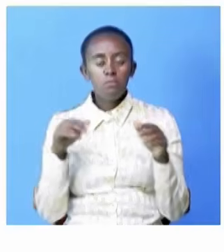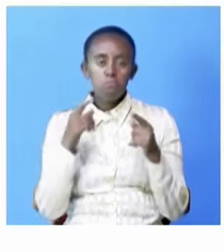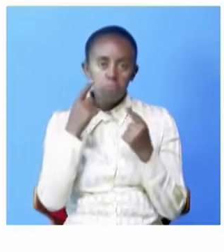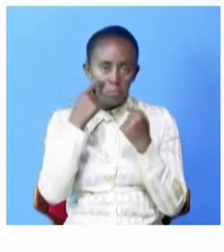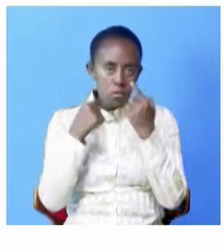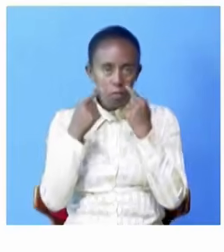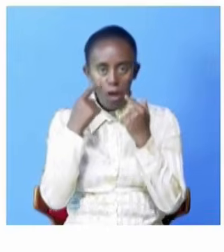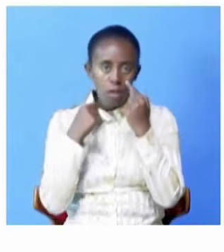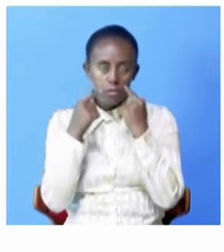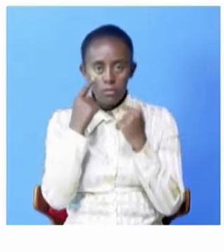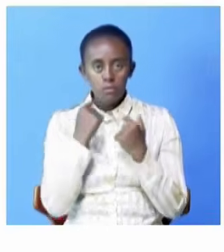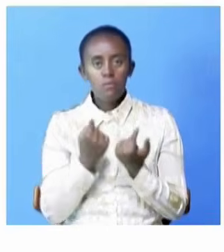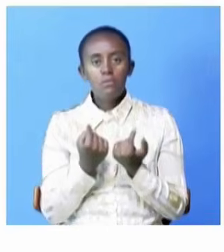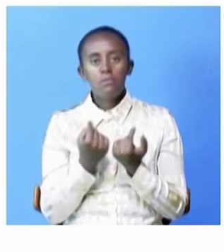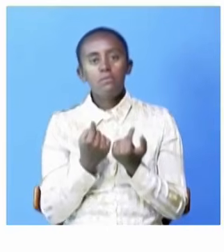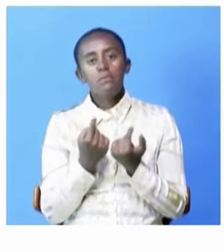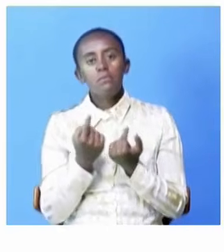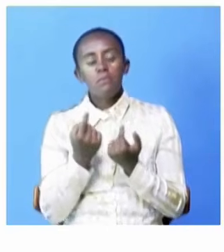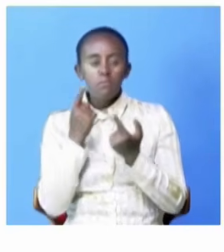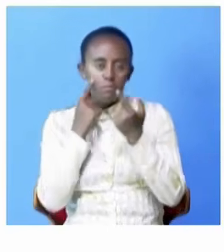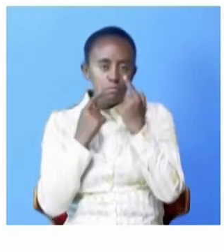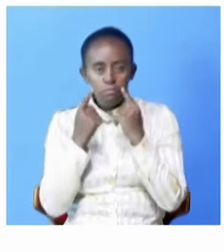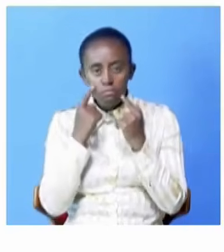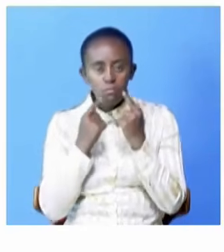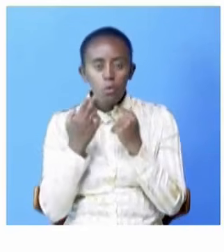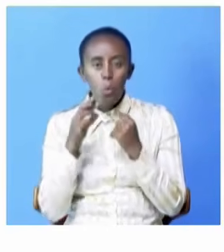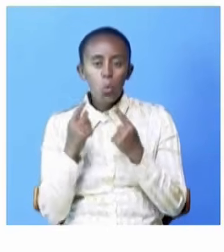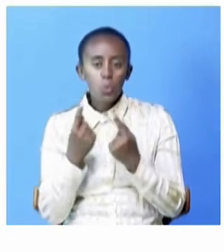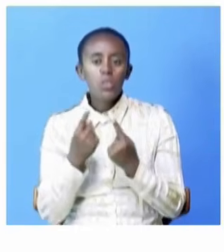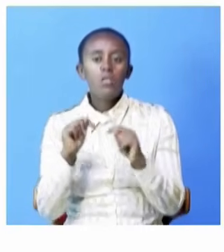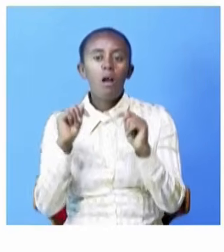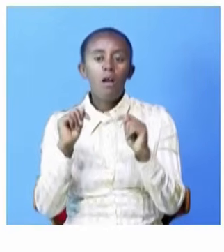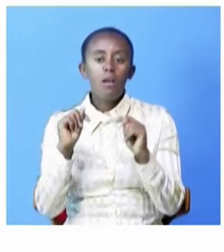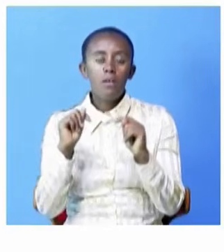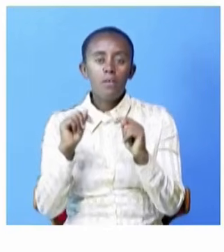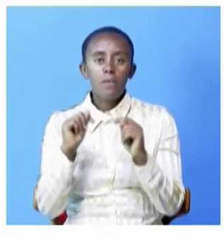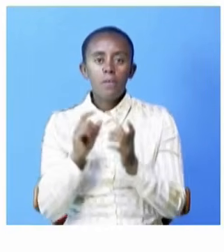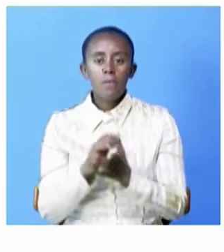cry, or verbs like try.